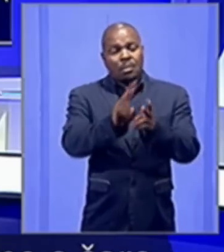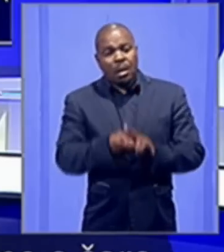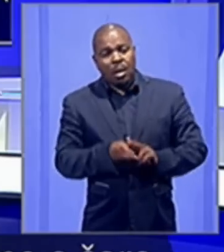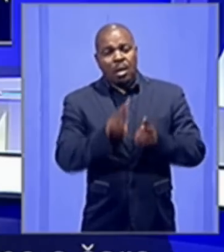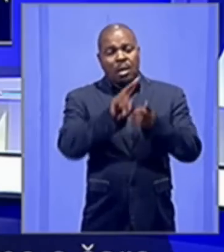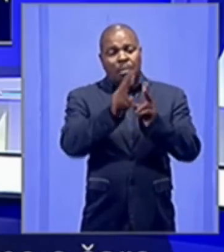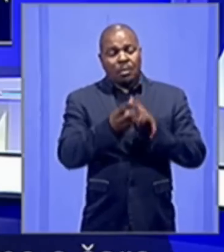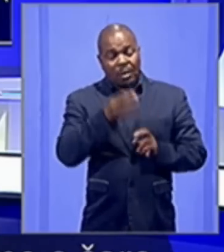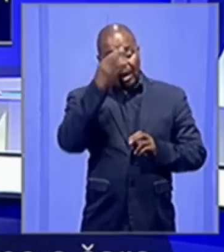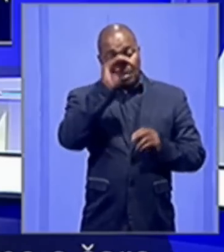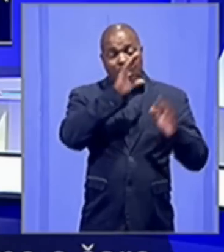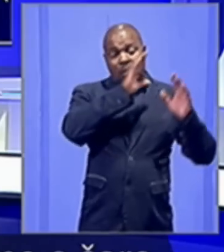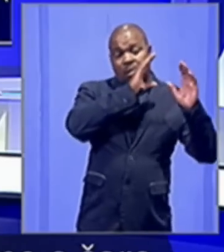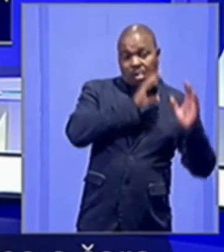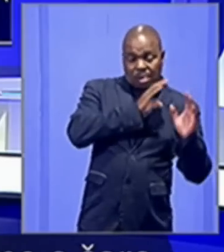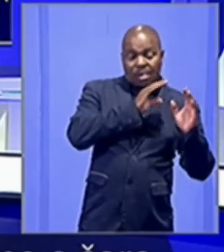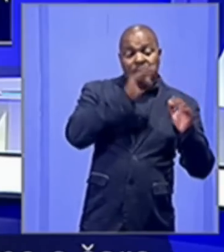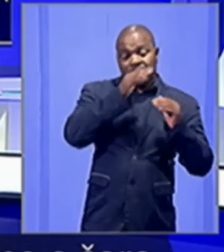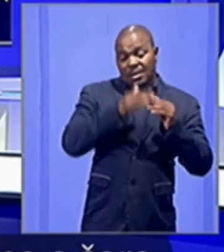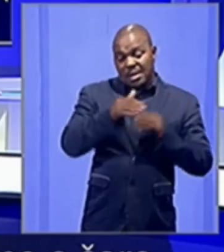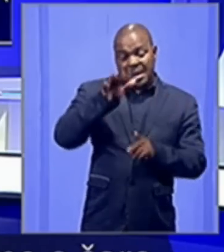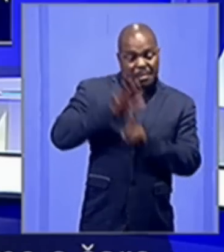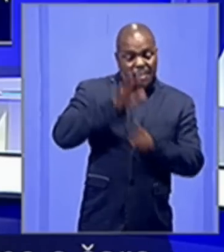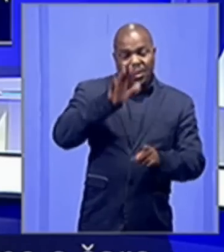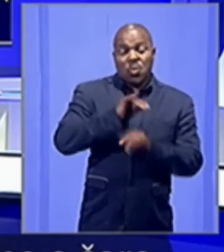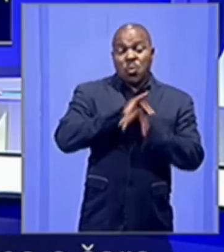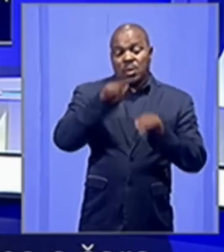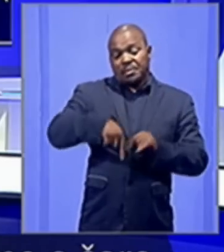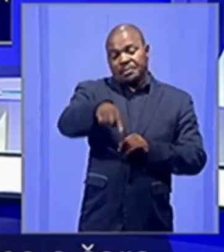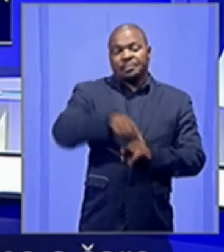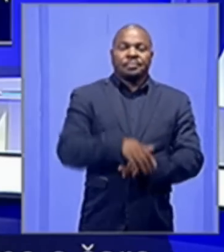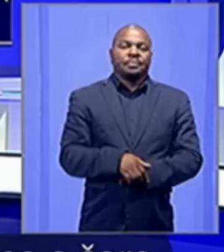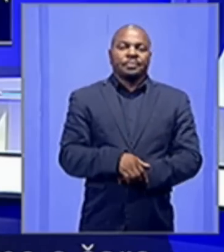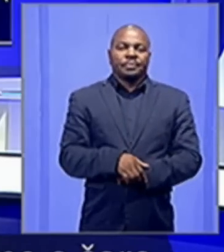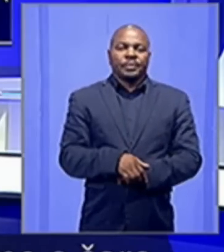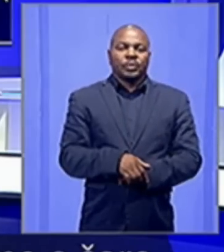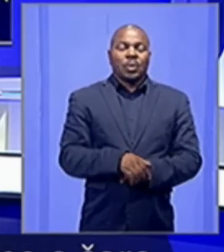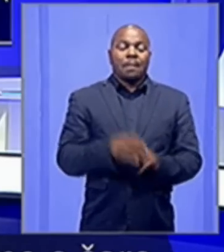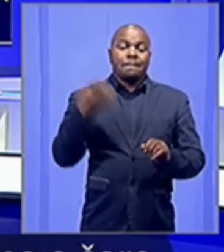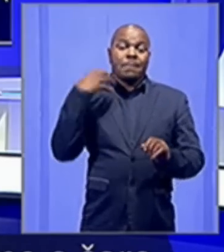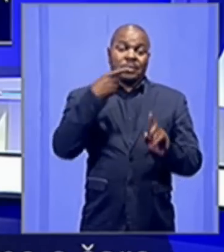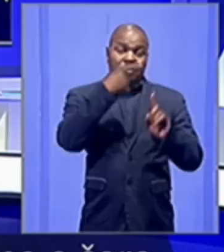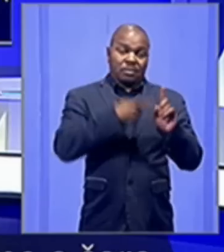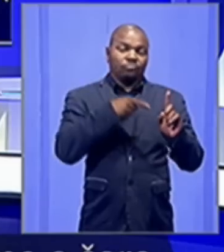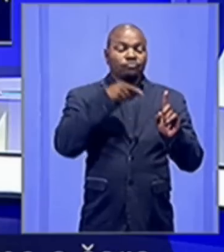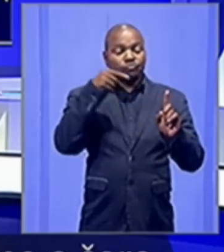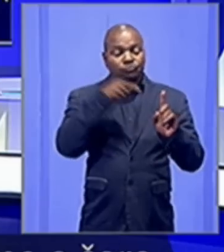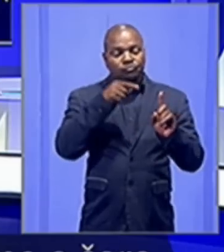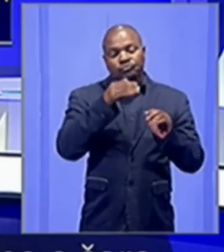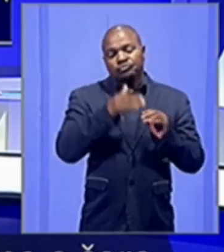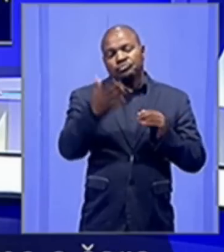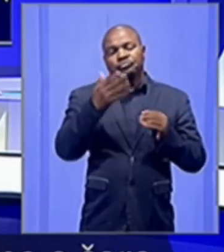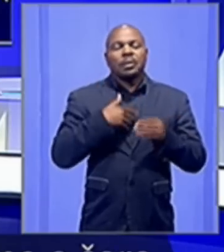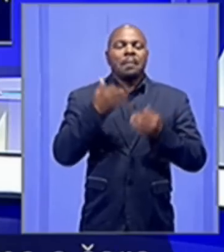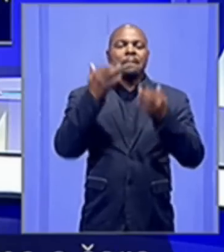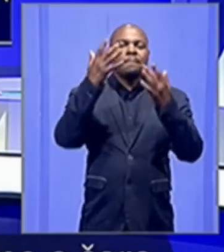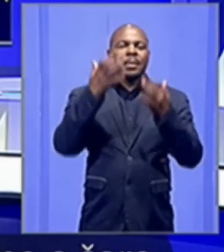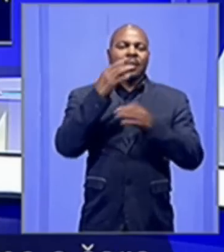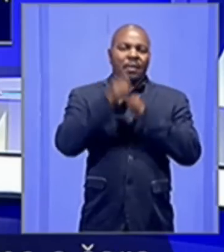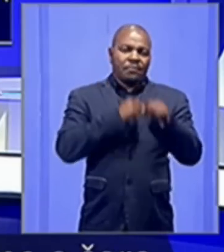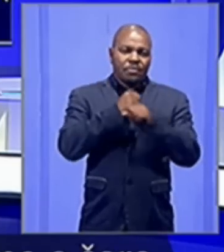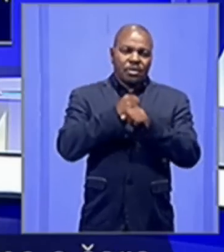imela mmušo di a go ama naga ye mo nakong yeo e tlago. Kotongwana go letetšwe gore a le ditekanyetšo